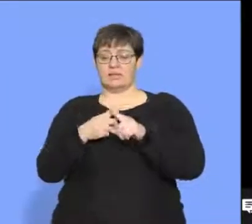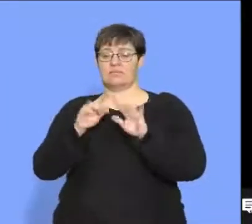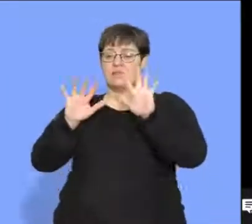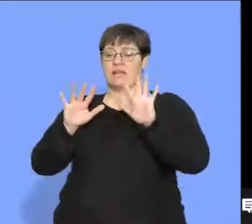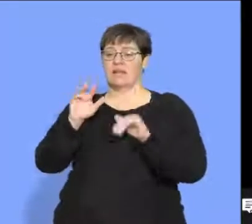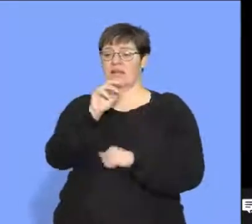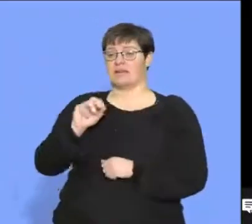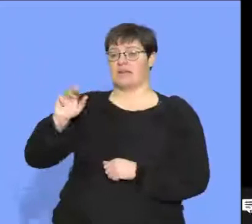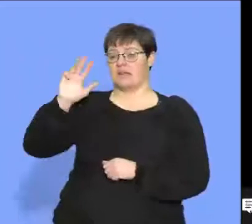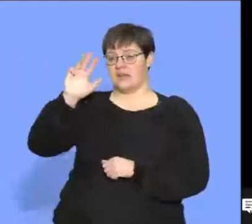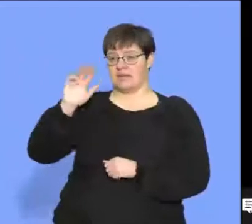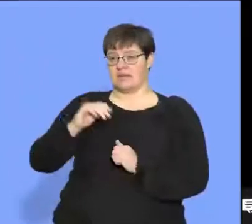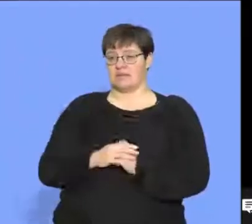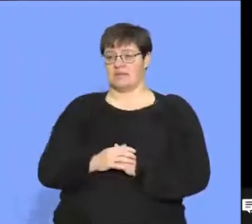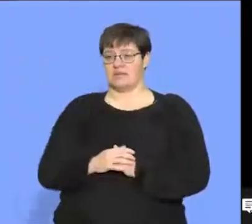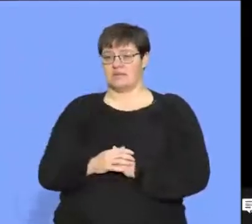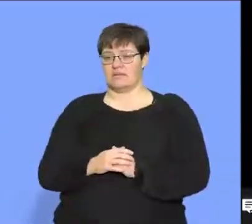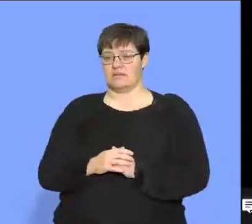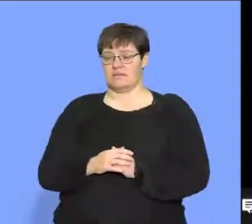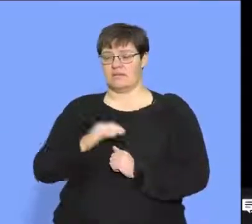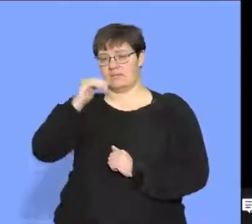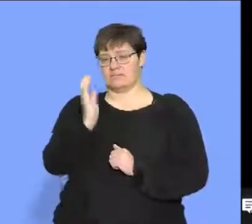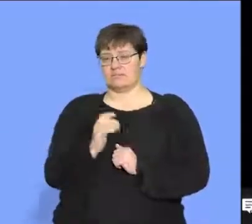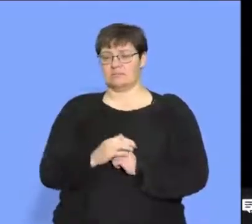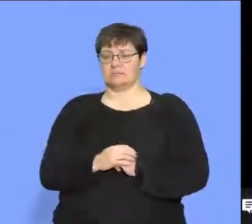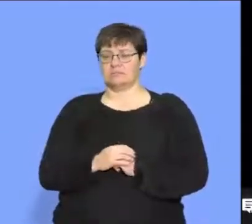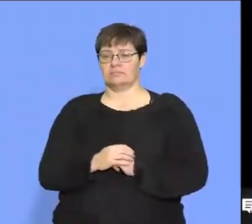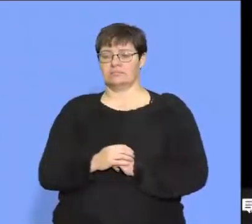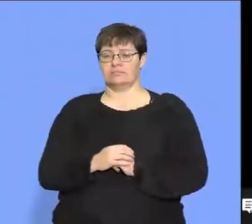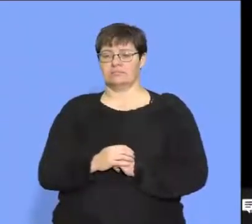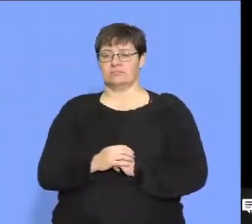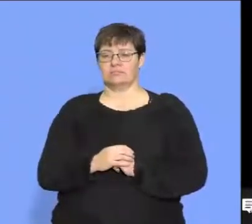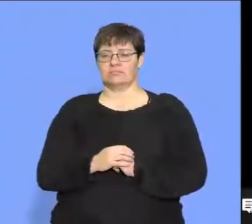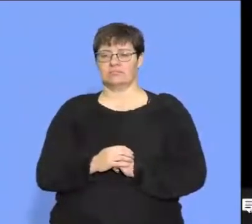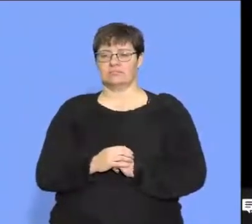150.38 times 10 to the power of 9,